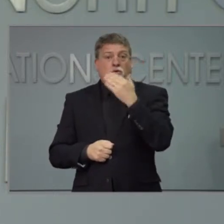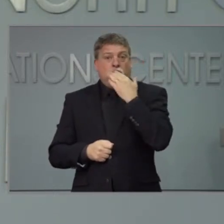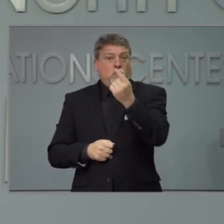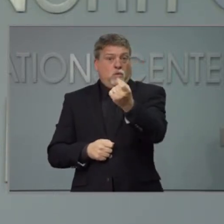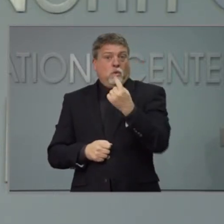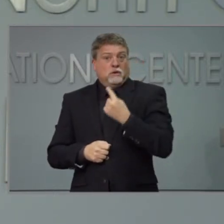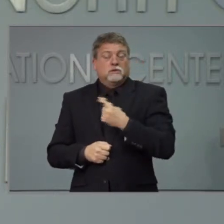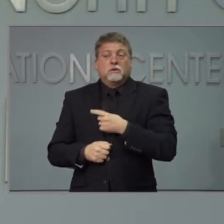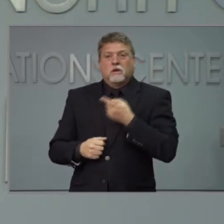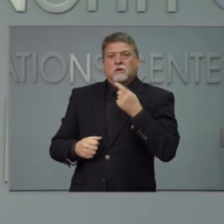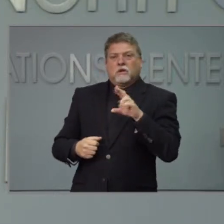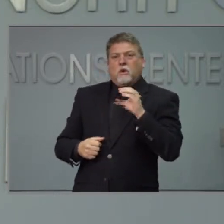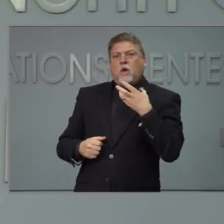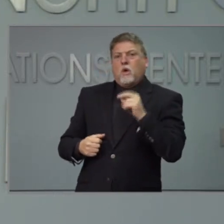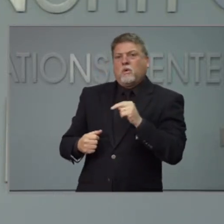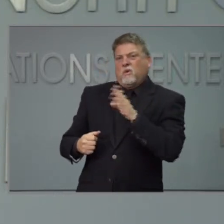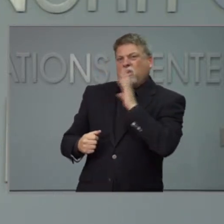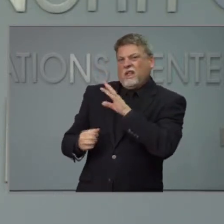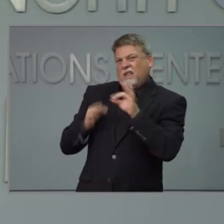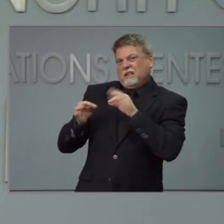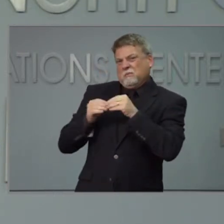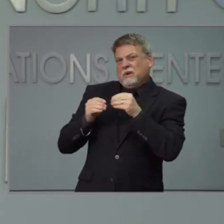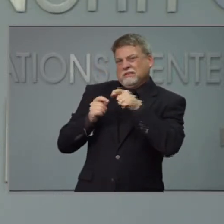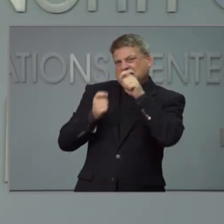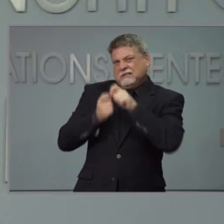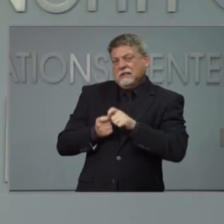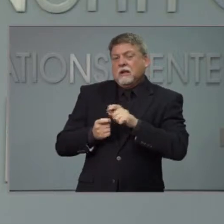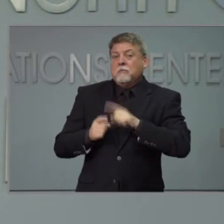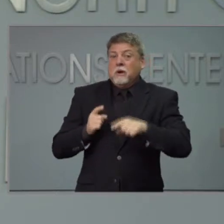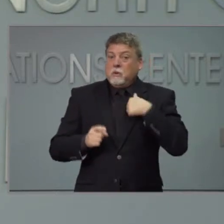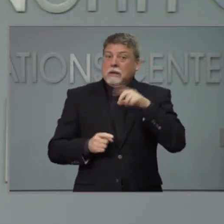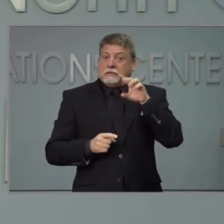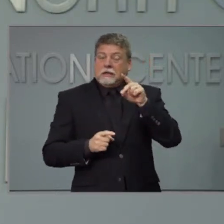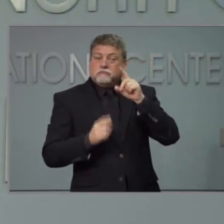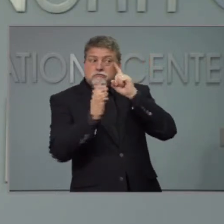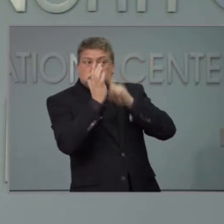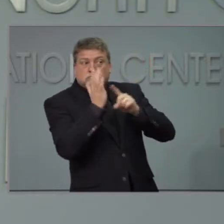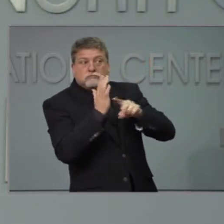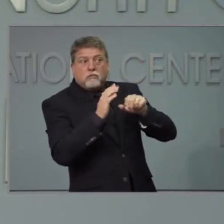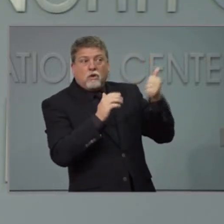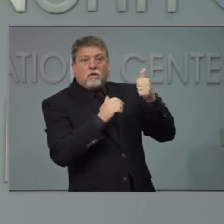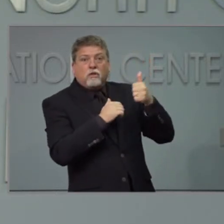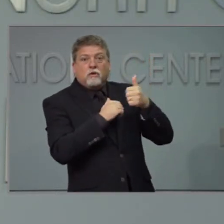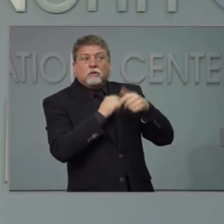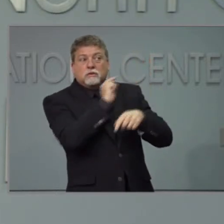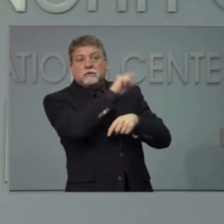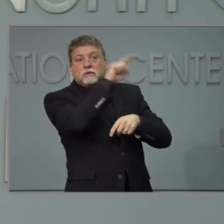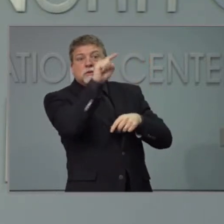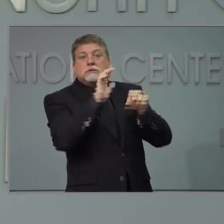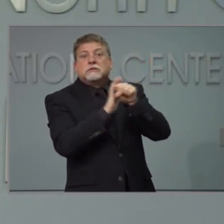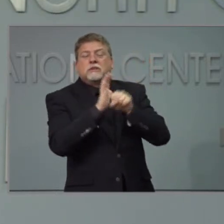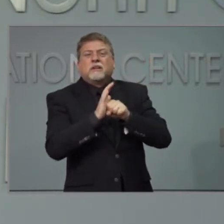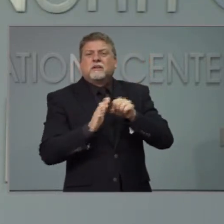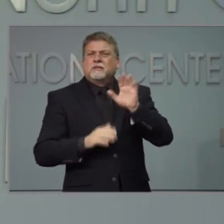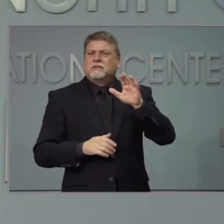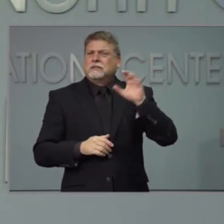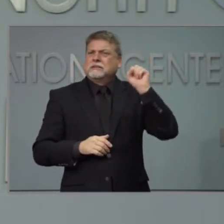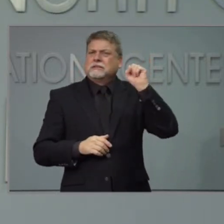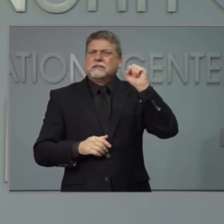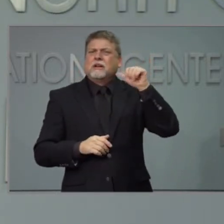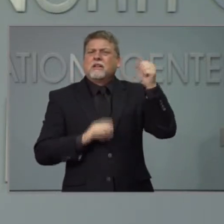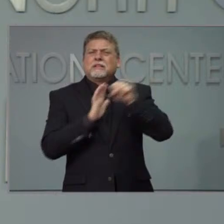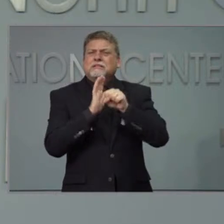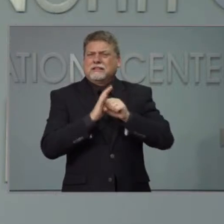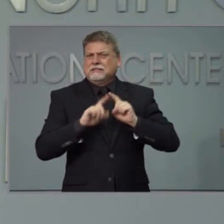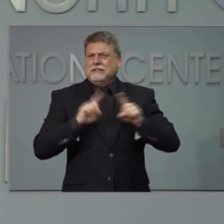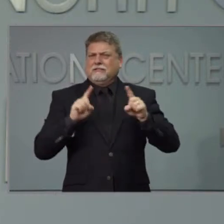we have looked at other states and have studied what they are doing, and most states have larger counties than North Carolina. I think California